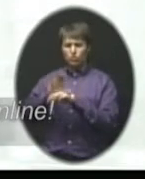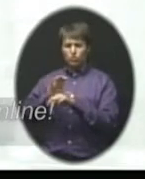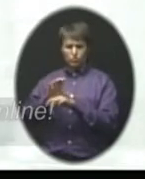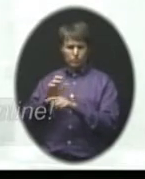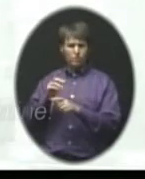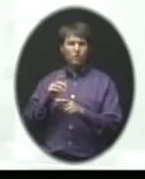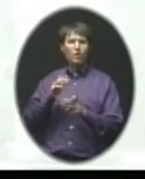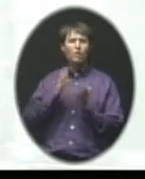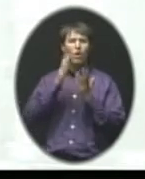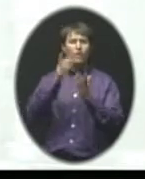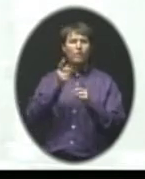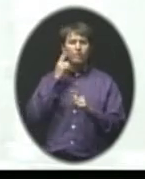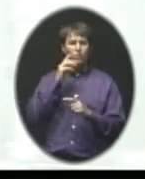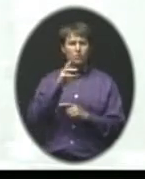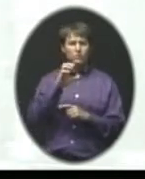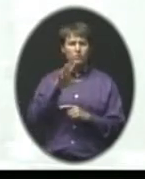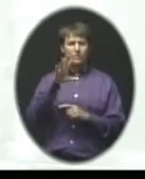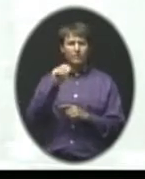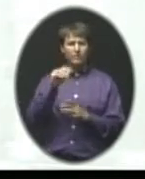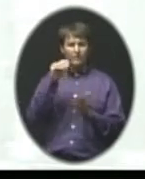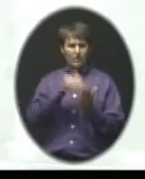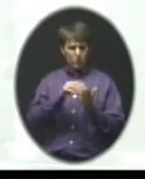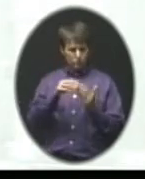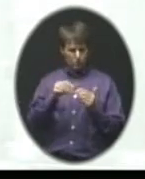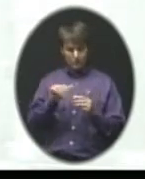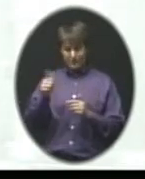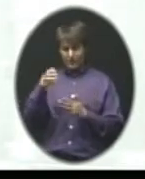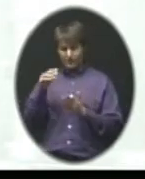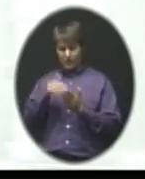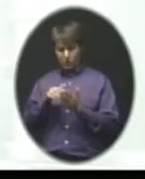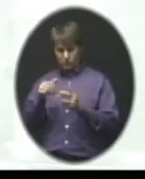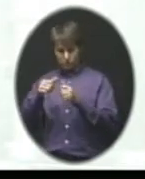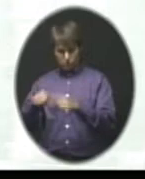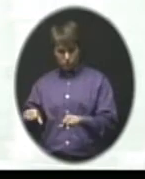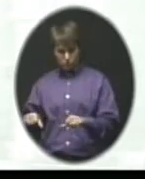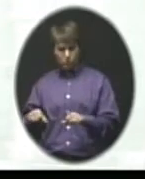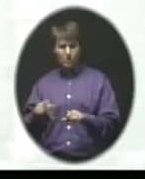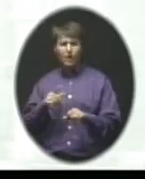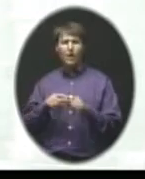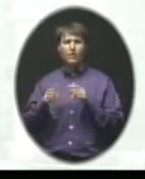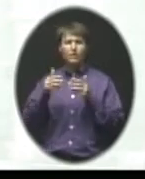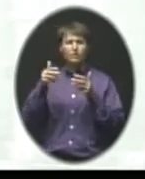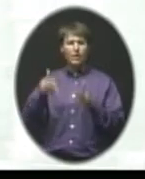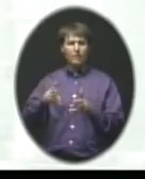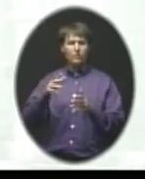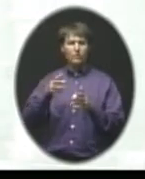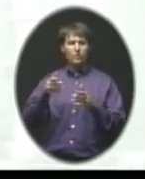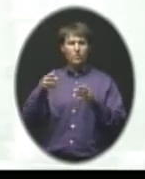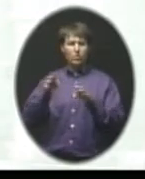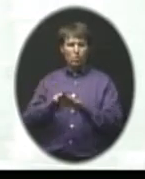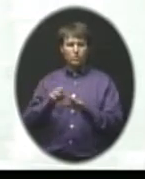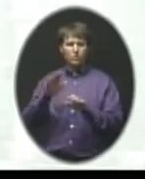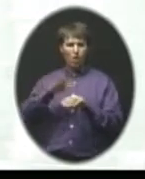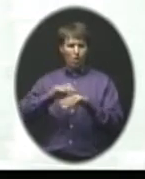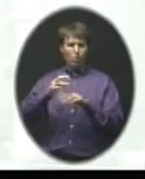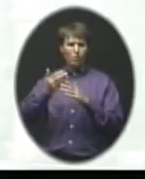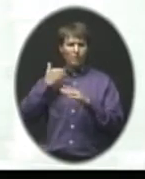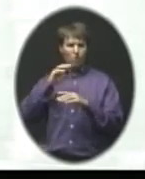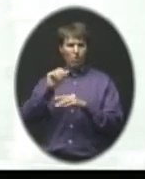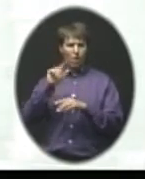offer calls for $650,000, $10,000 down, and the remainder at closing before August 30th